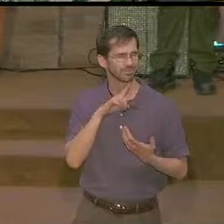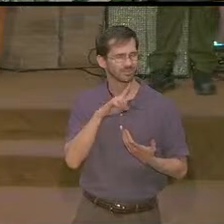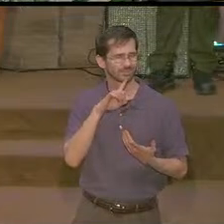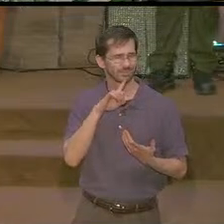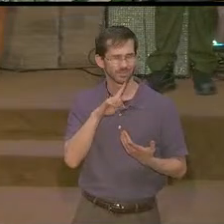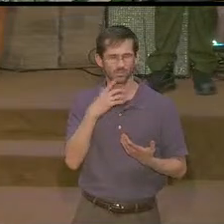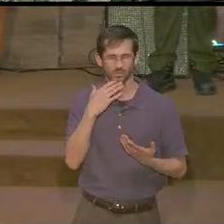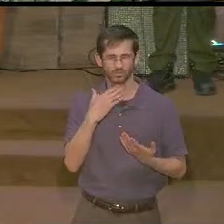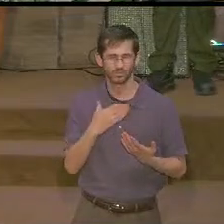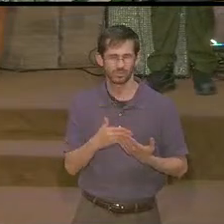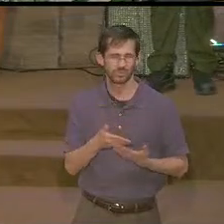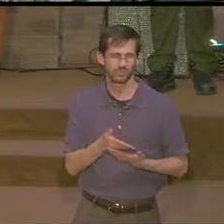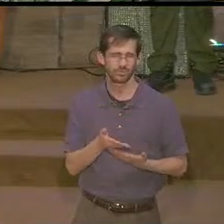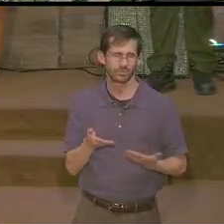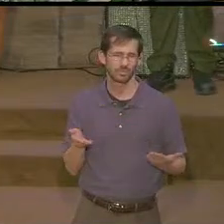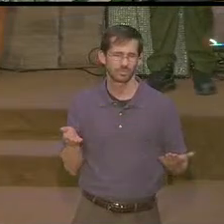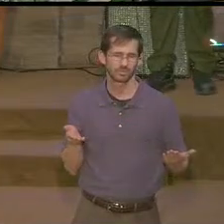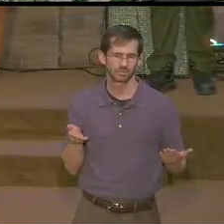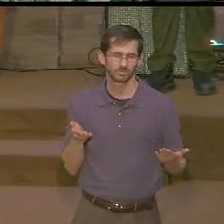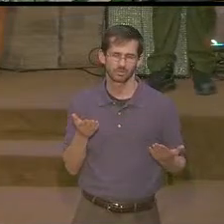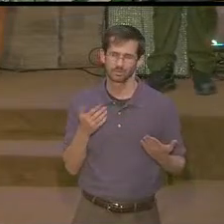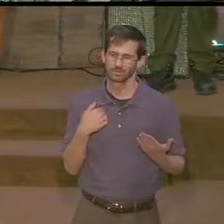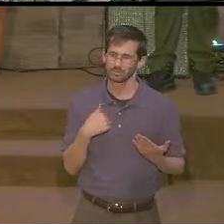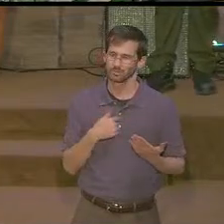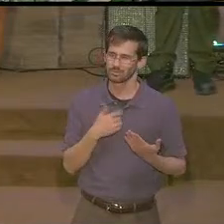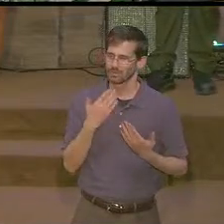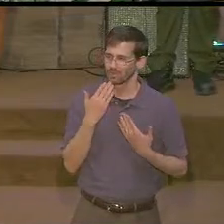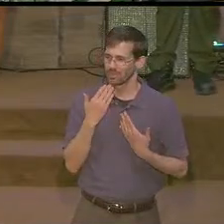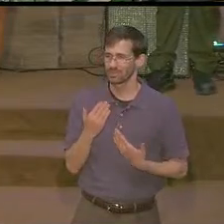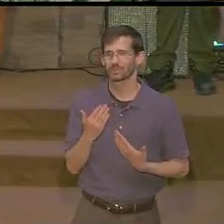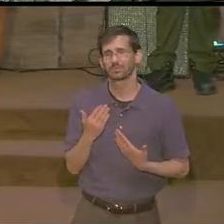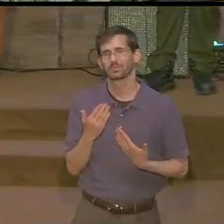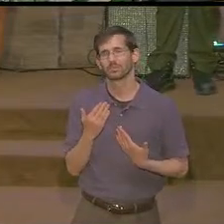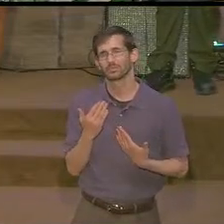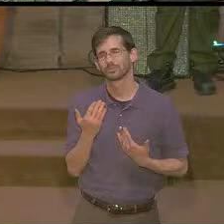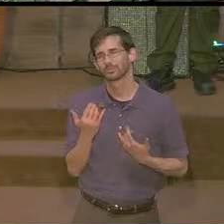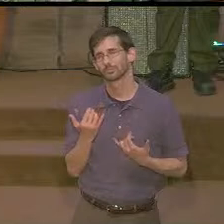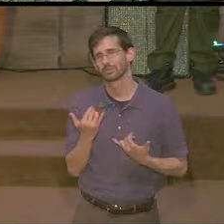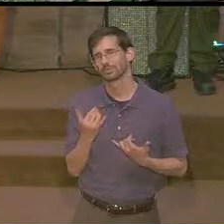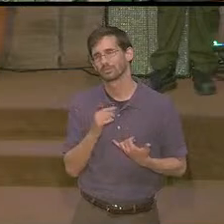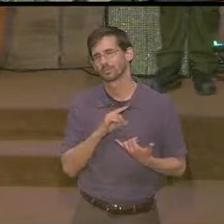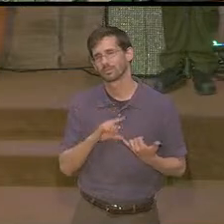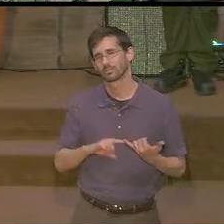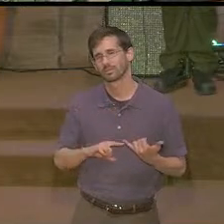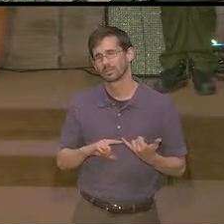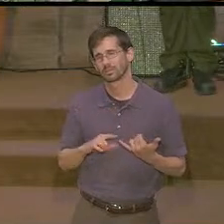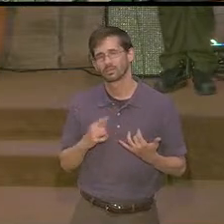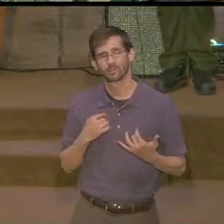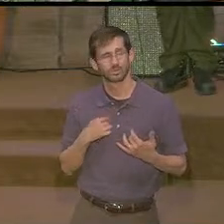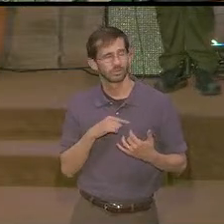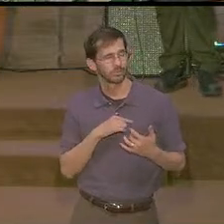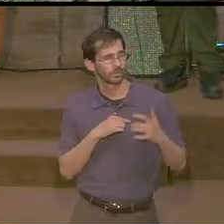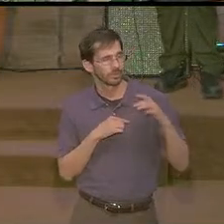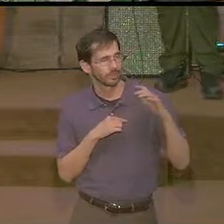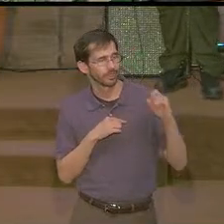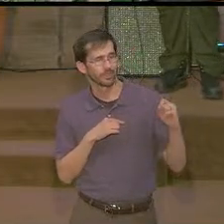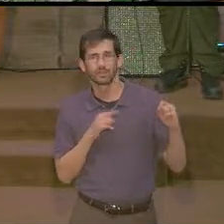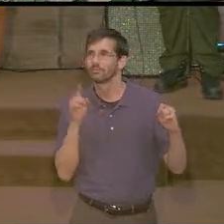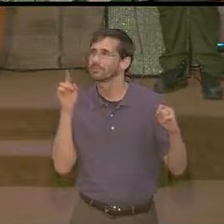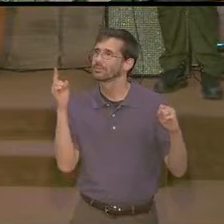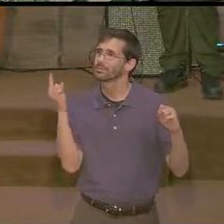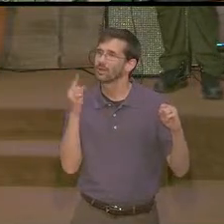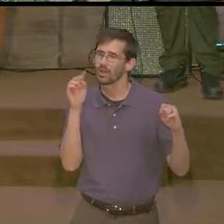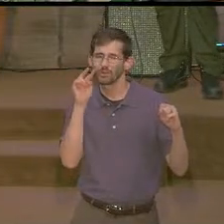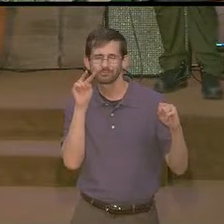so good to us. We thank you for that. Now, Lord, as we leave this place, never your